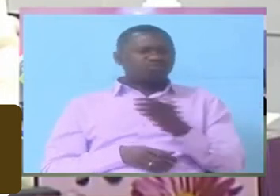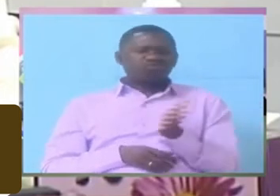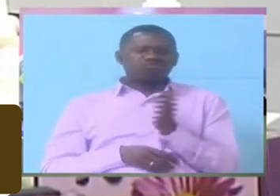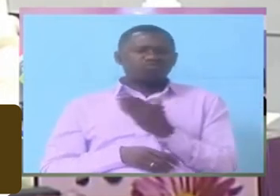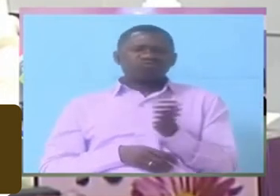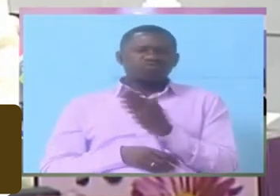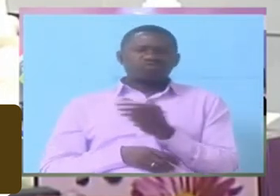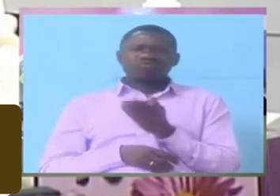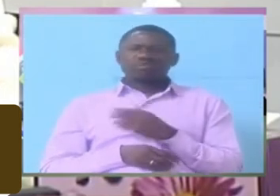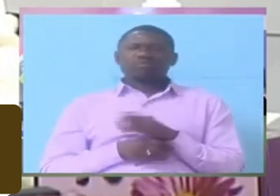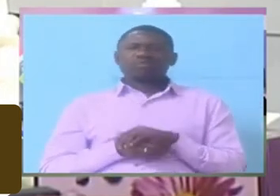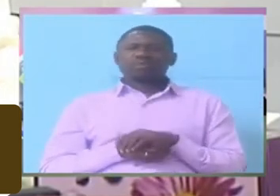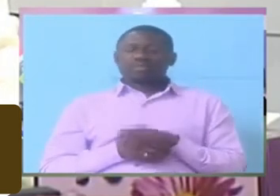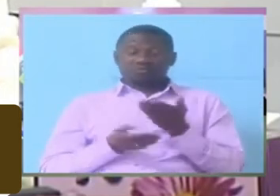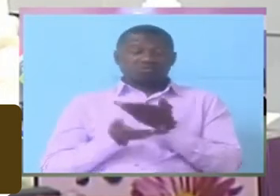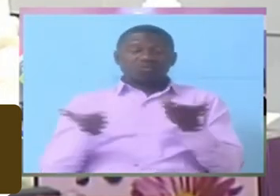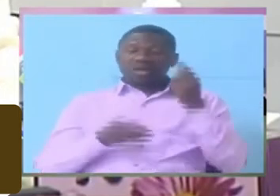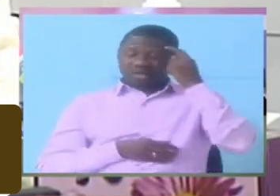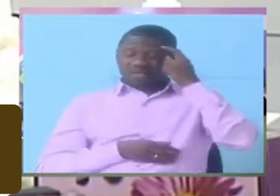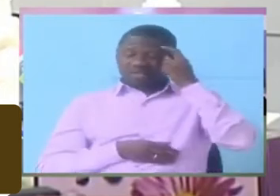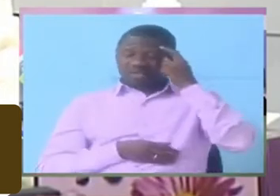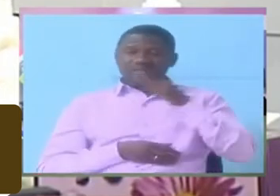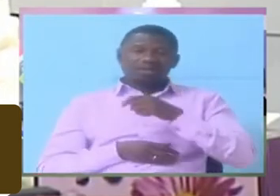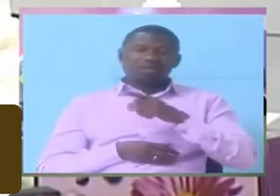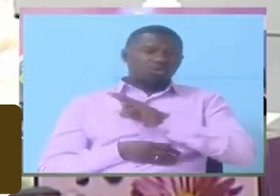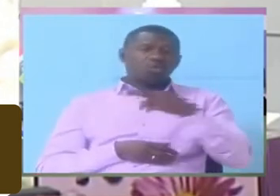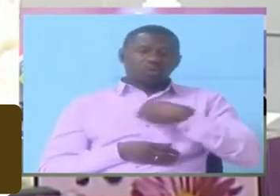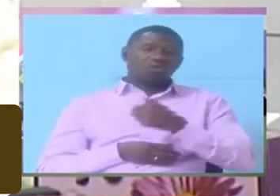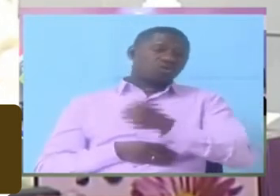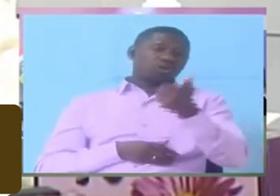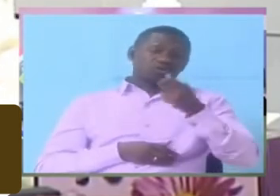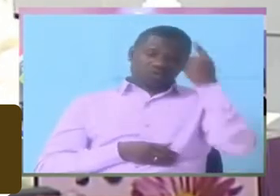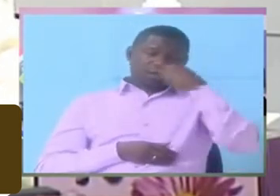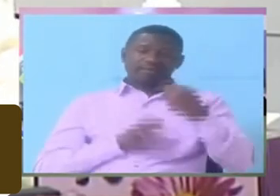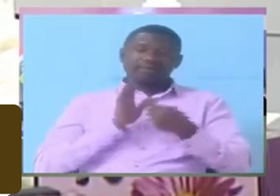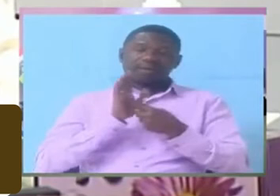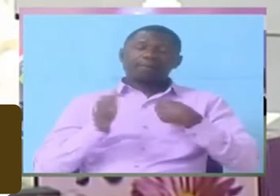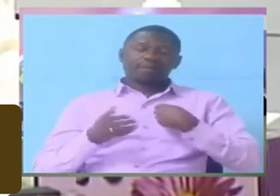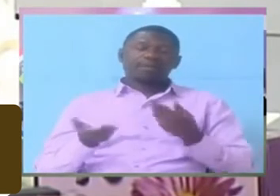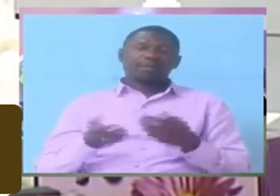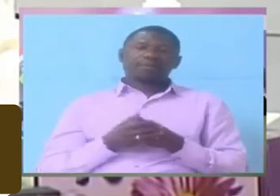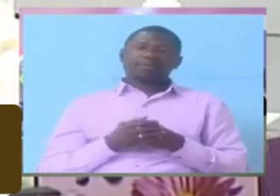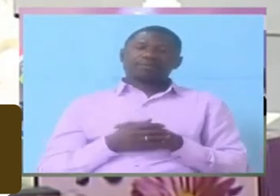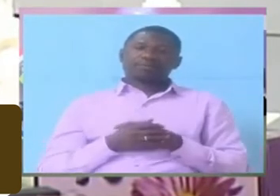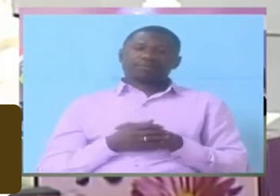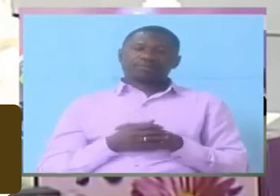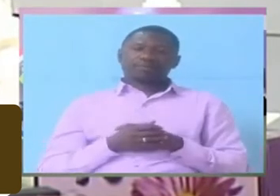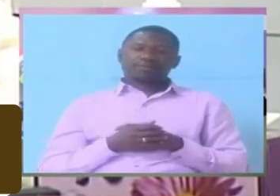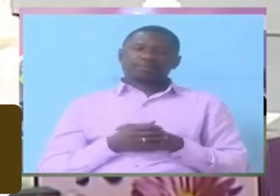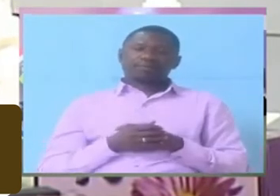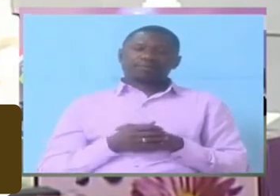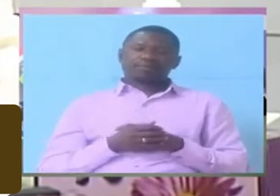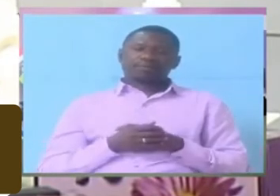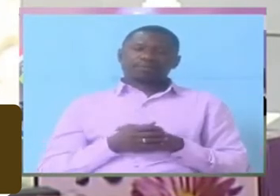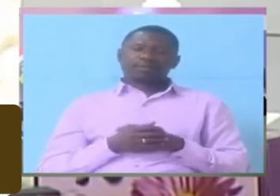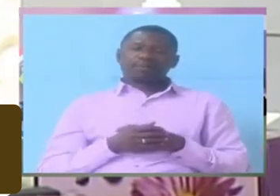na malla fi ngalo je doli en soute wo dalilo le ya sabu ngamira be lafrin pour ngaboje tarin tarin tarin ke janni wo dolu be